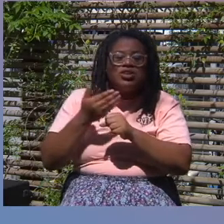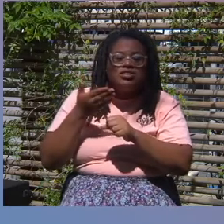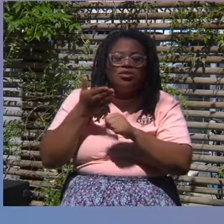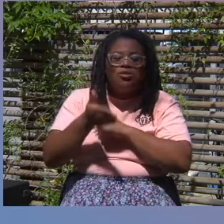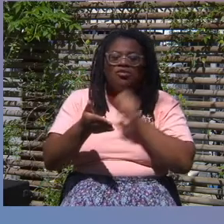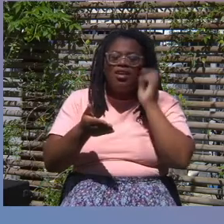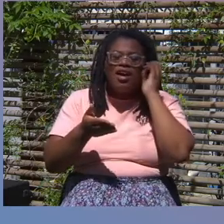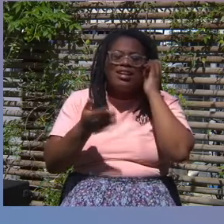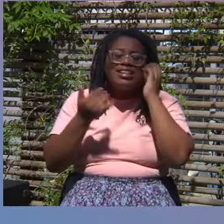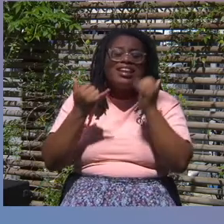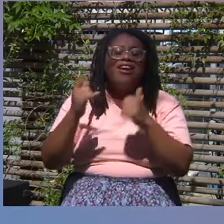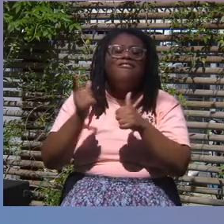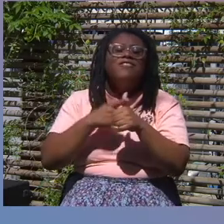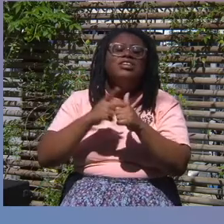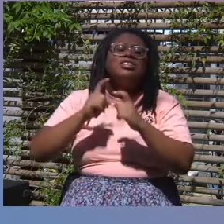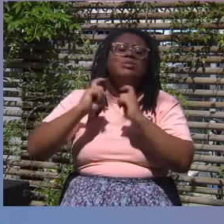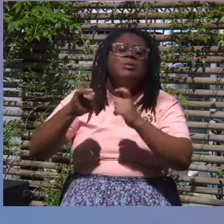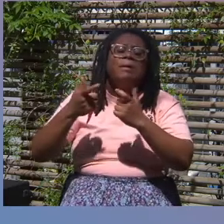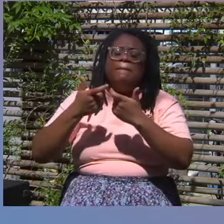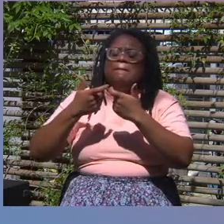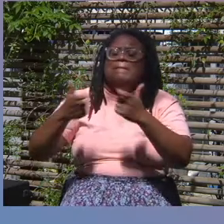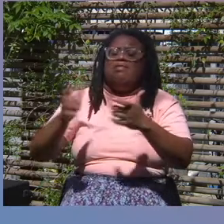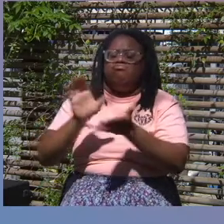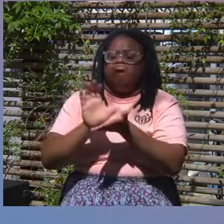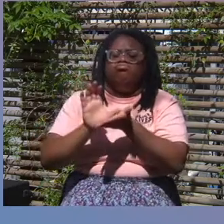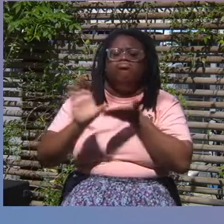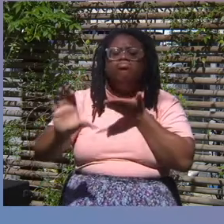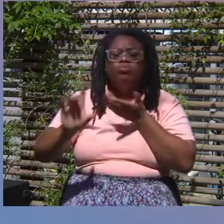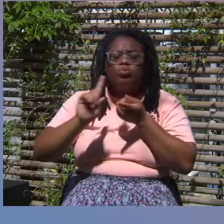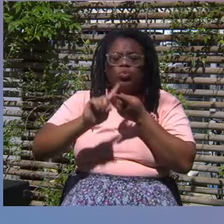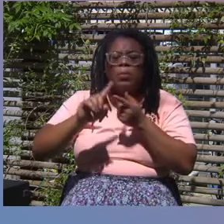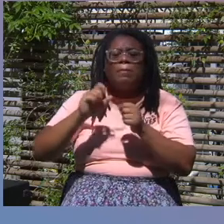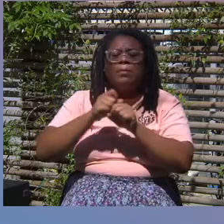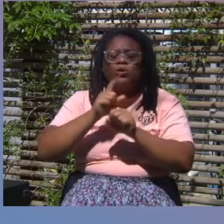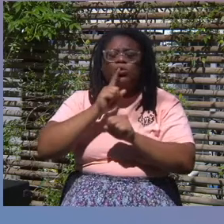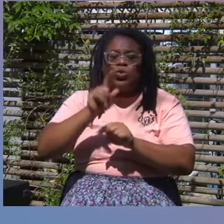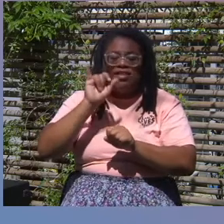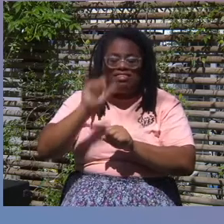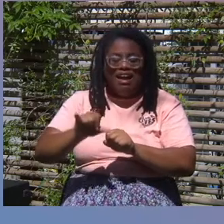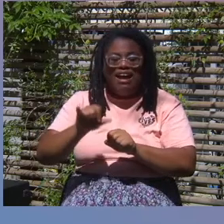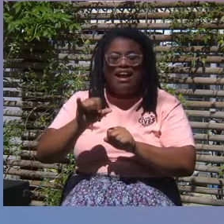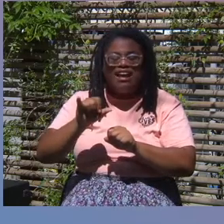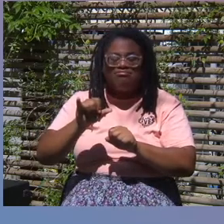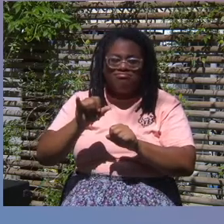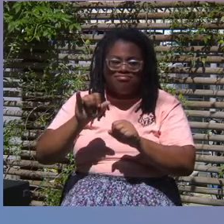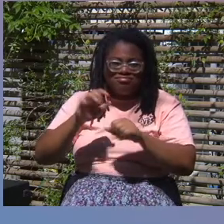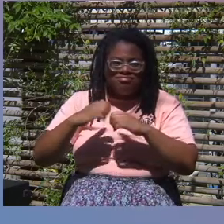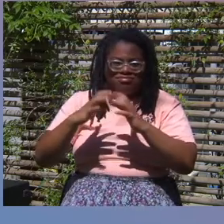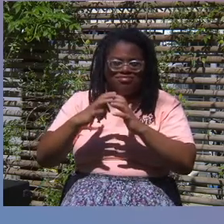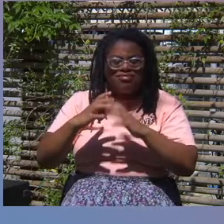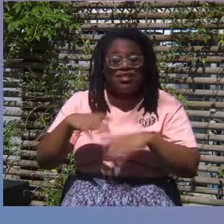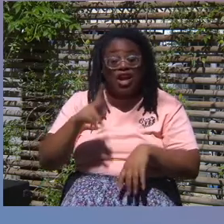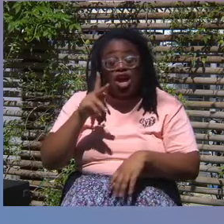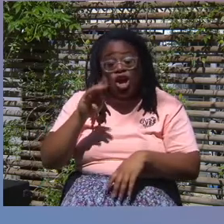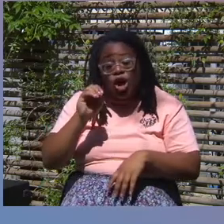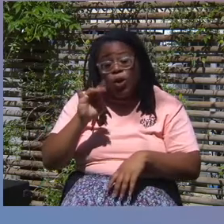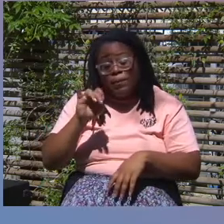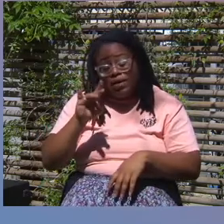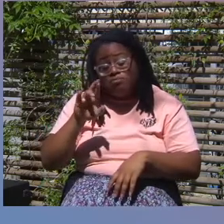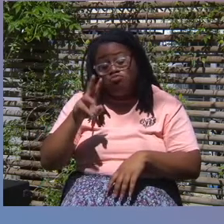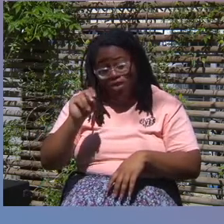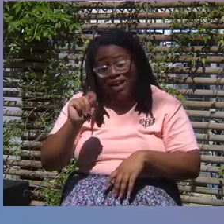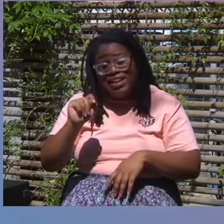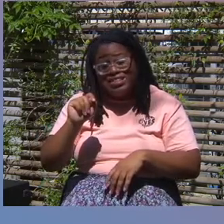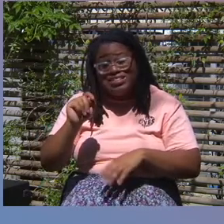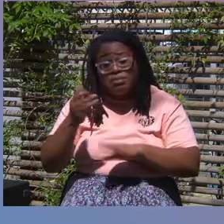to donate a big chunk of money to making sure that it got done. Kobe Bryant donated money